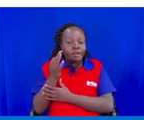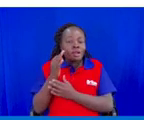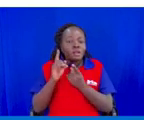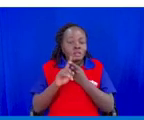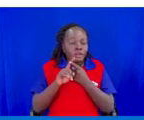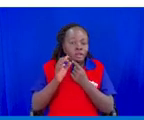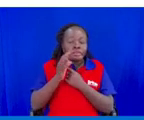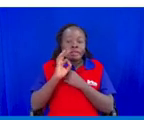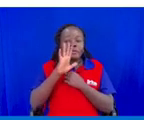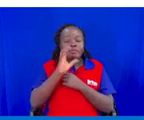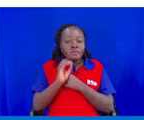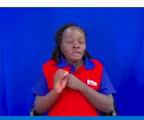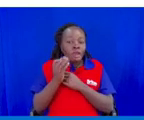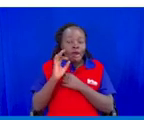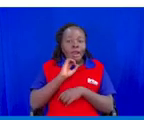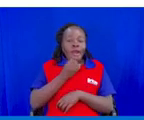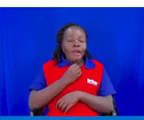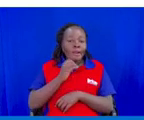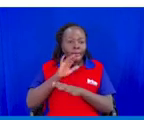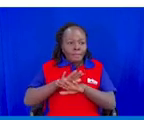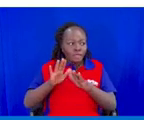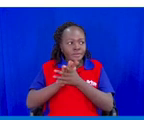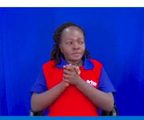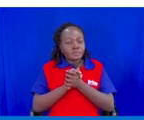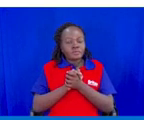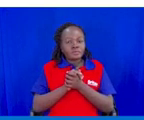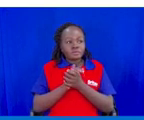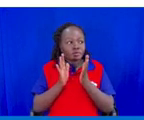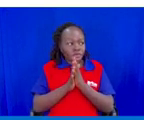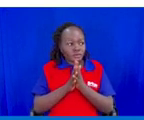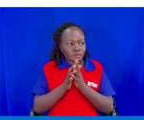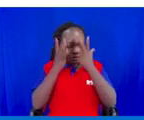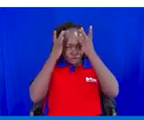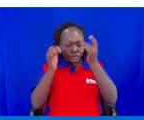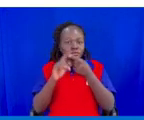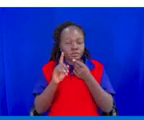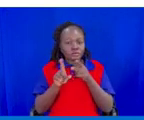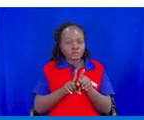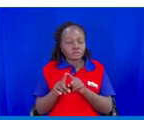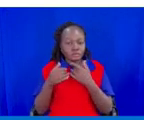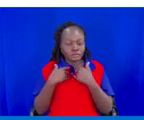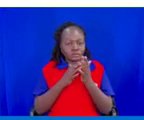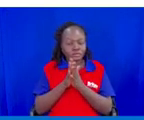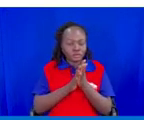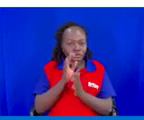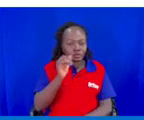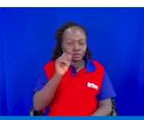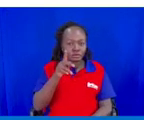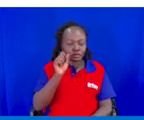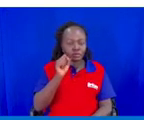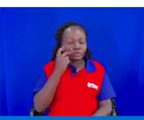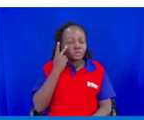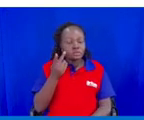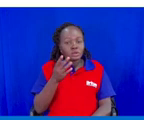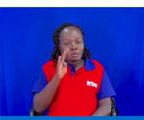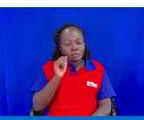market. So in reaction of that decision to repeal the interest rate caps, we saw the banking